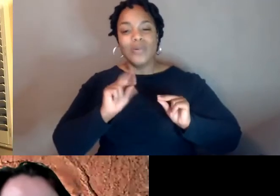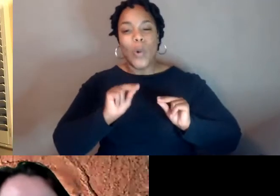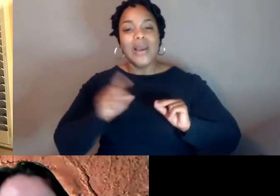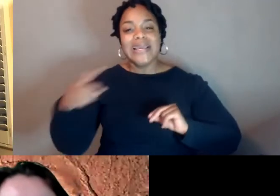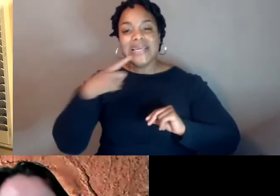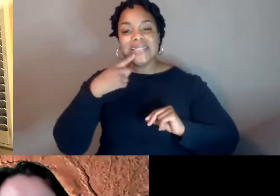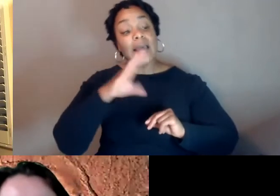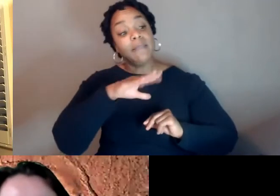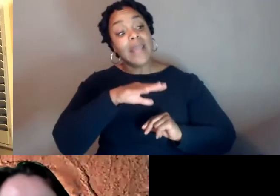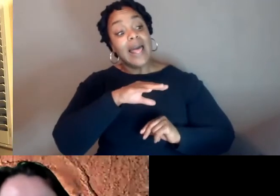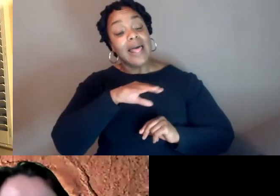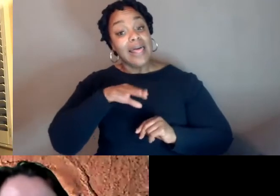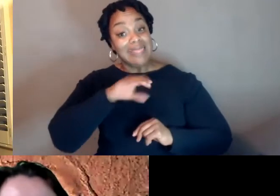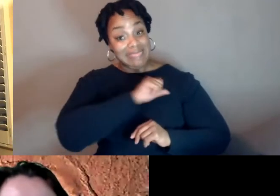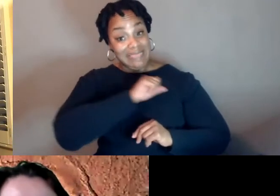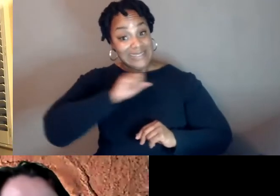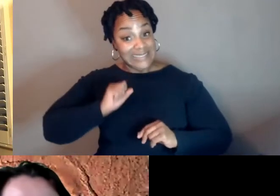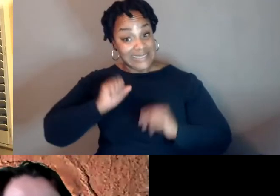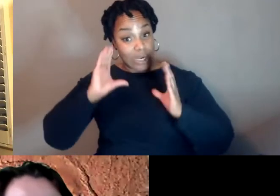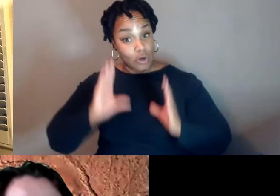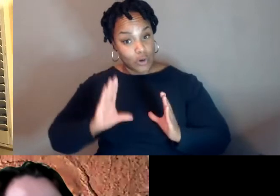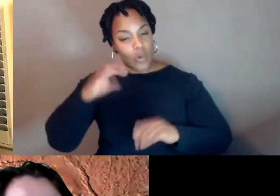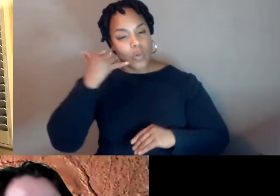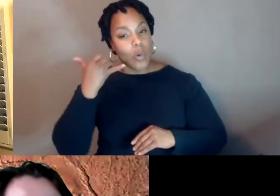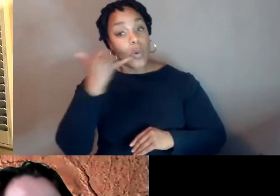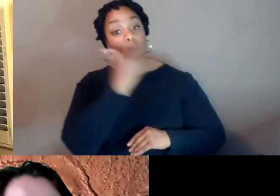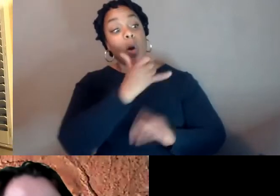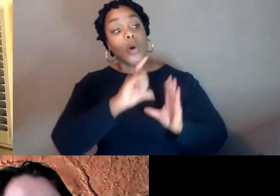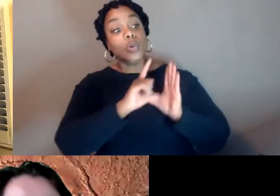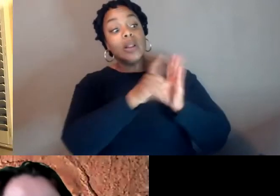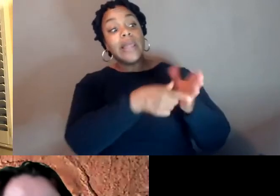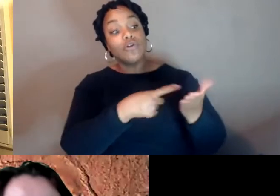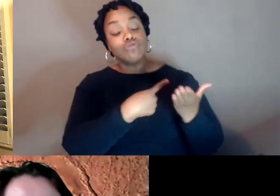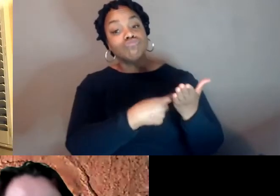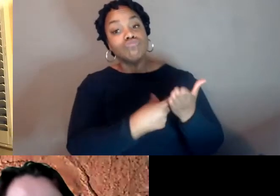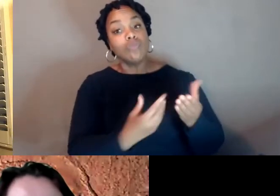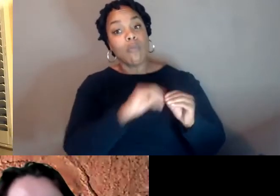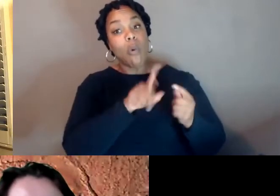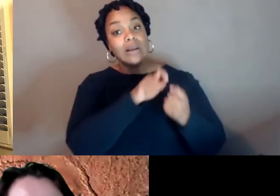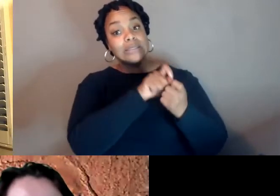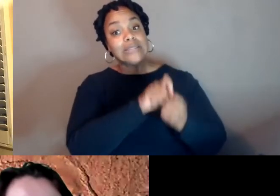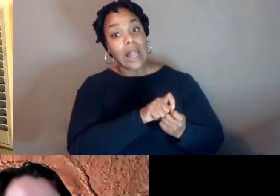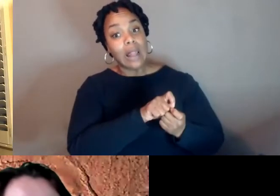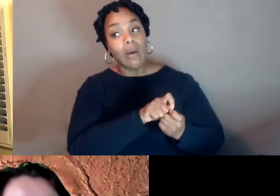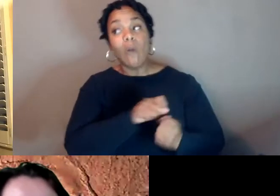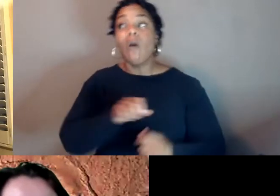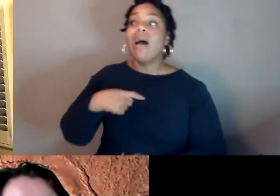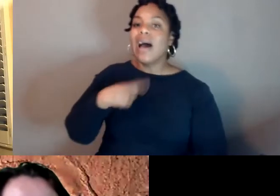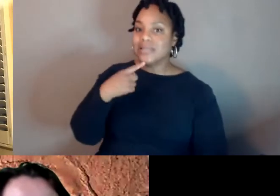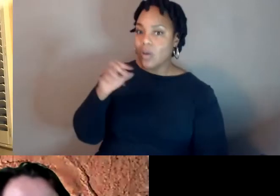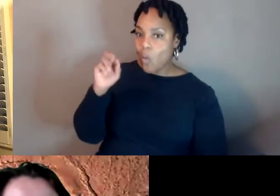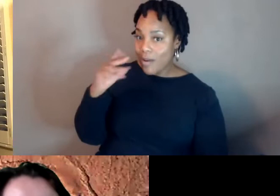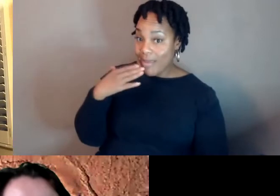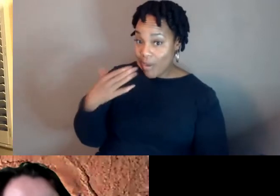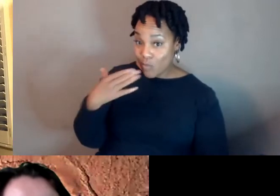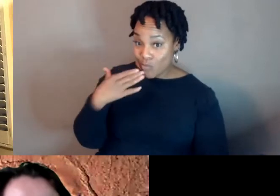me from that state and talk to me about it. I thanked him. And about a week